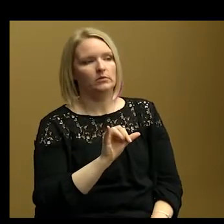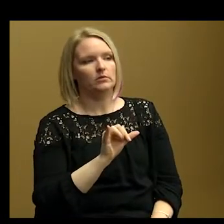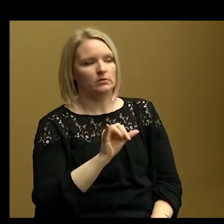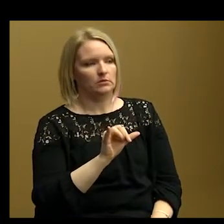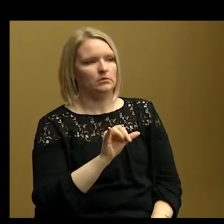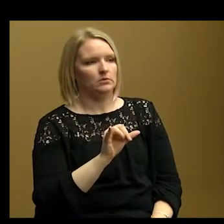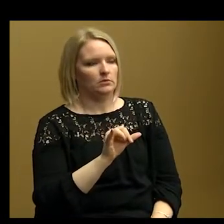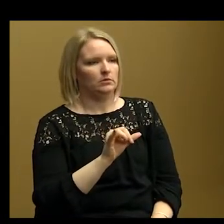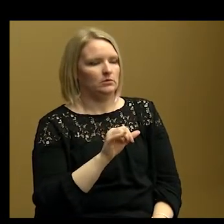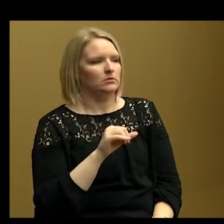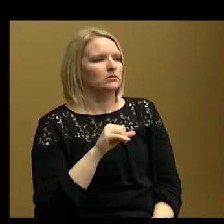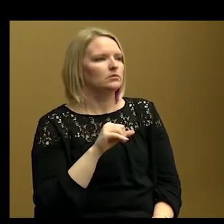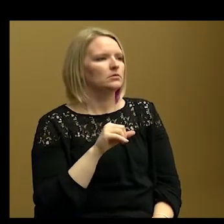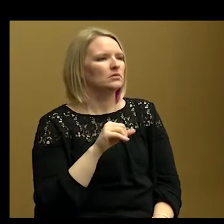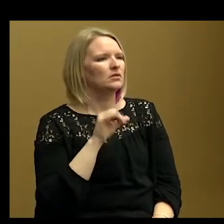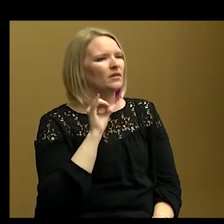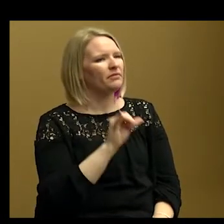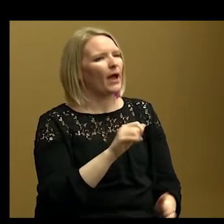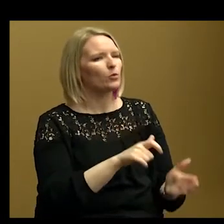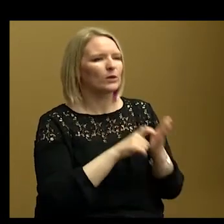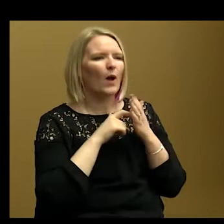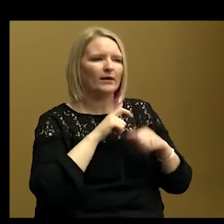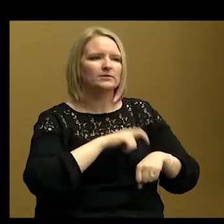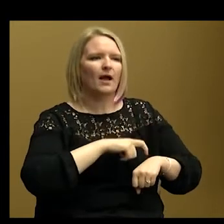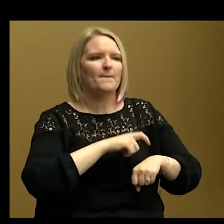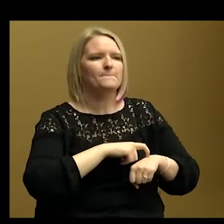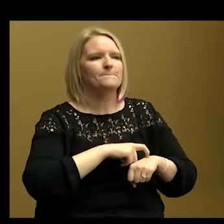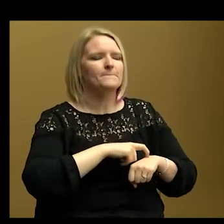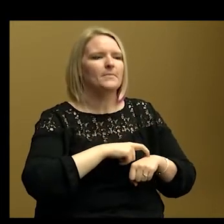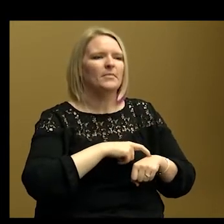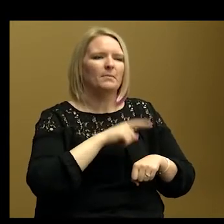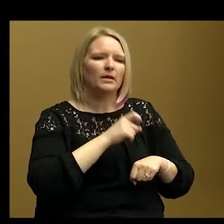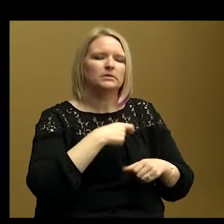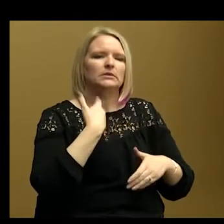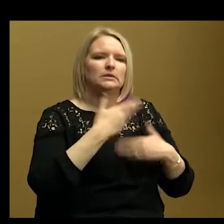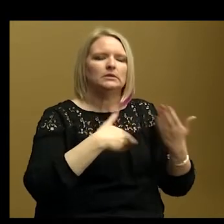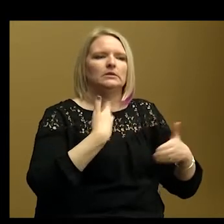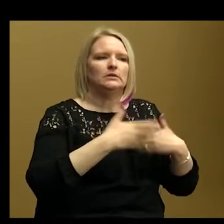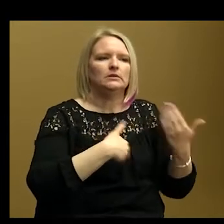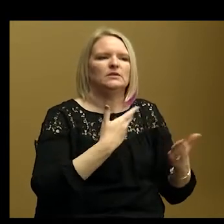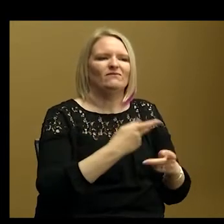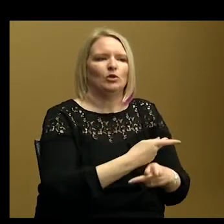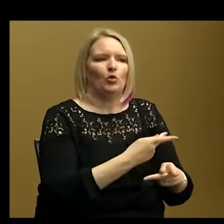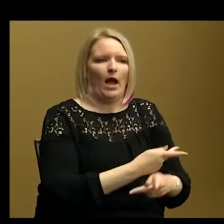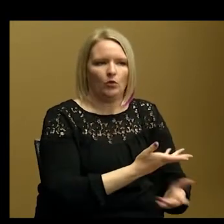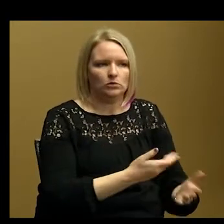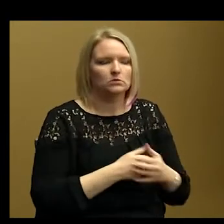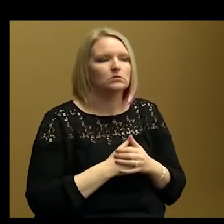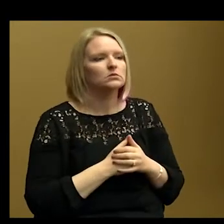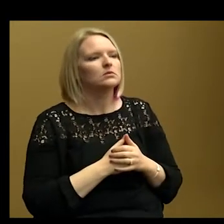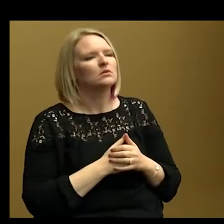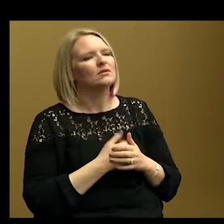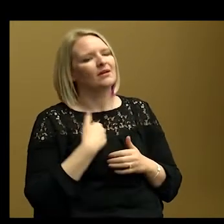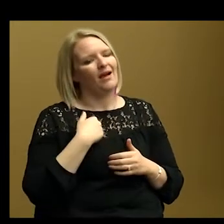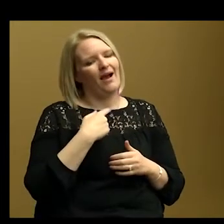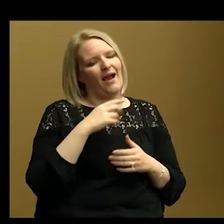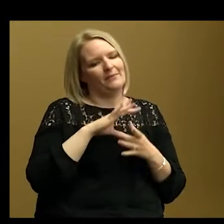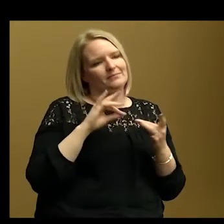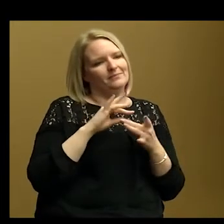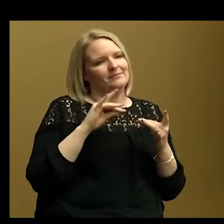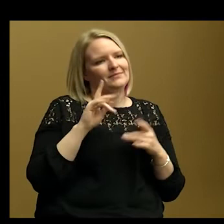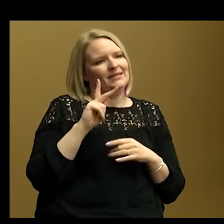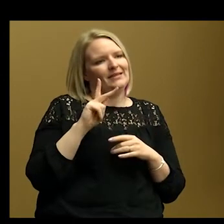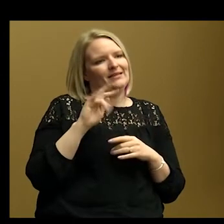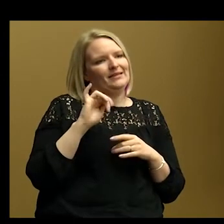And that takes a while for kids to get there. And some of these kids, and when I say kids,